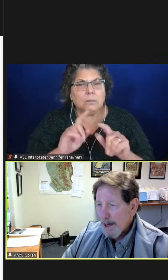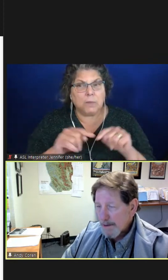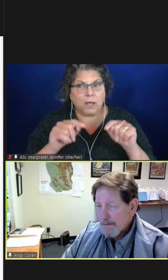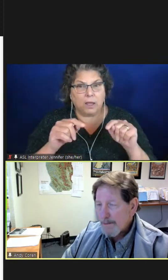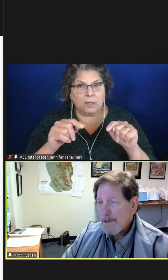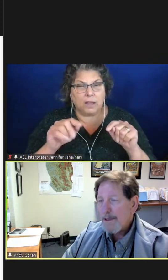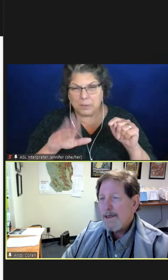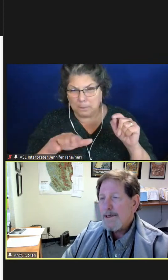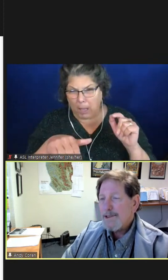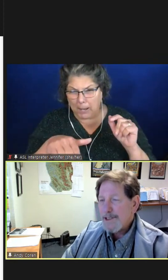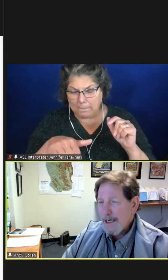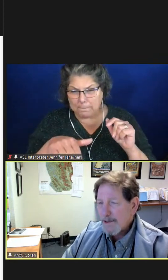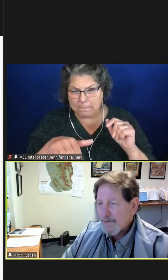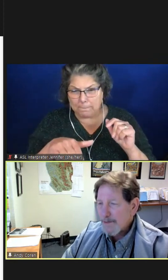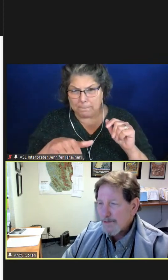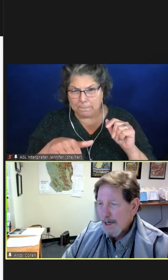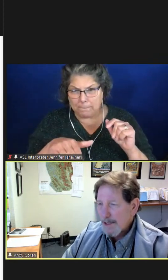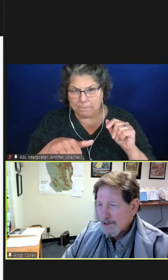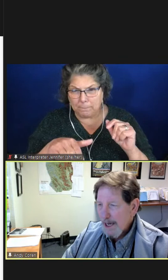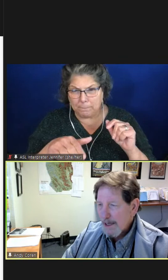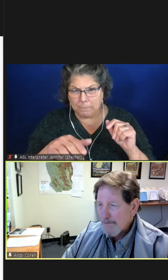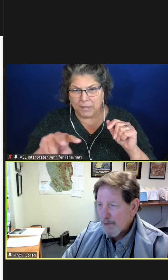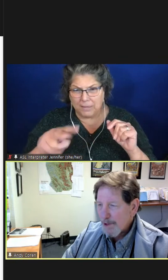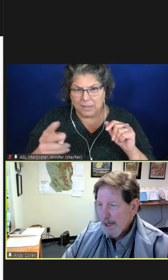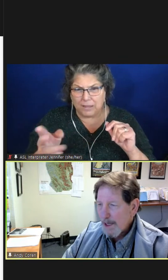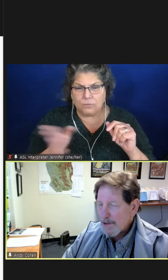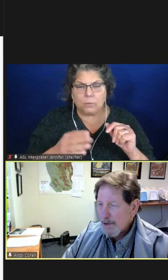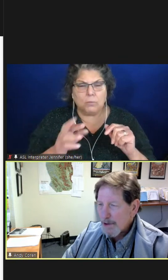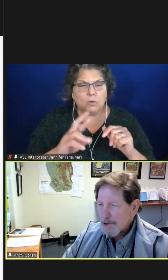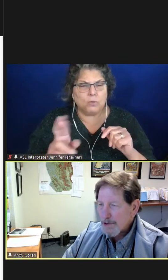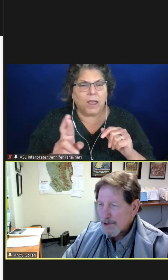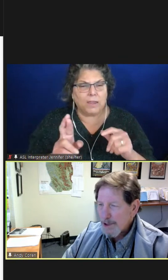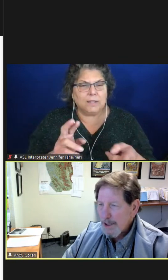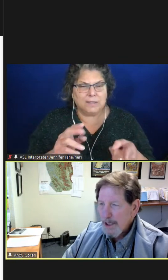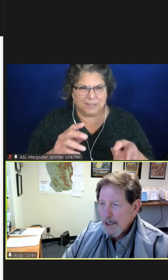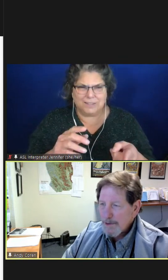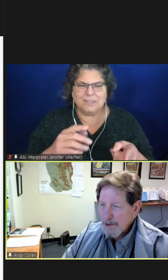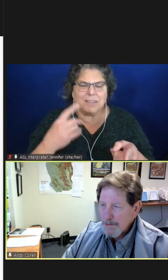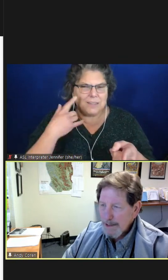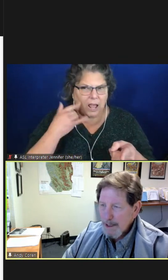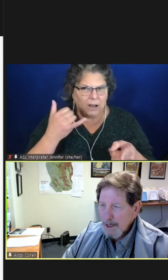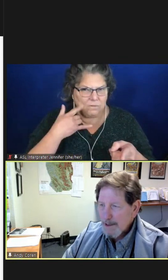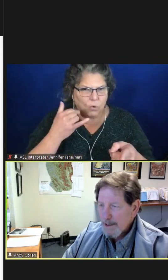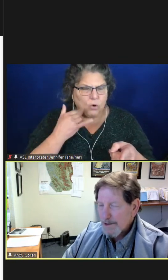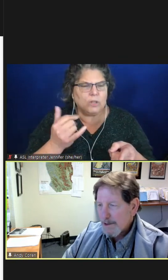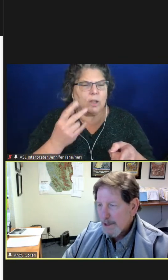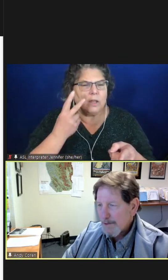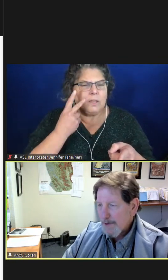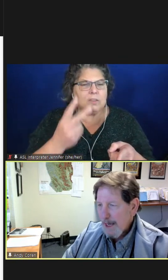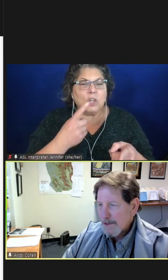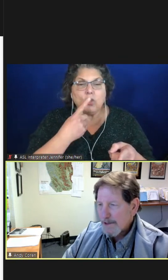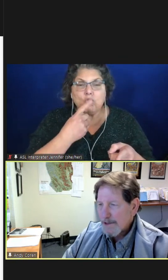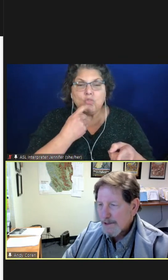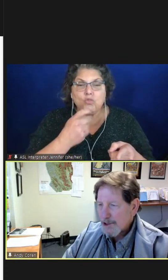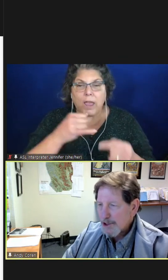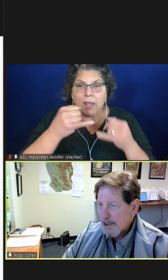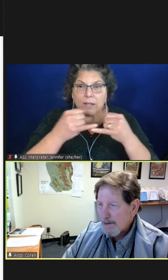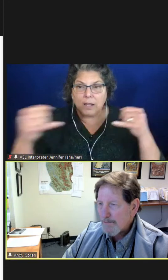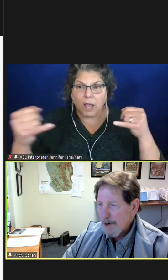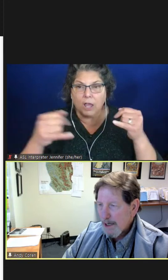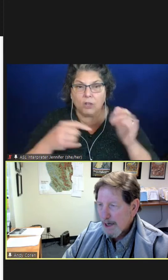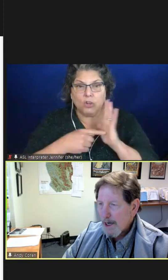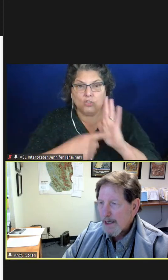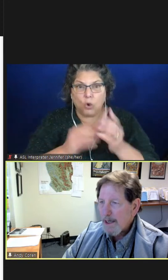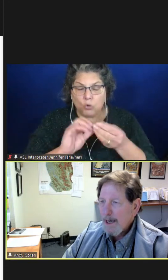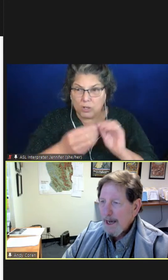the bottom, second from the right is California, and you also see the red line is the number of cases shot